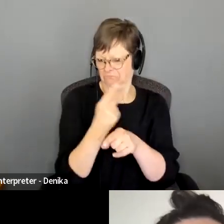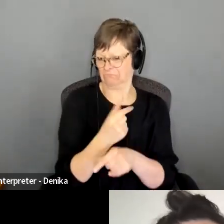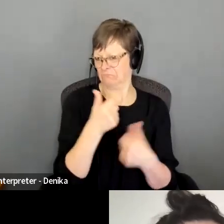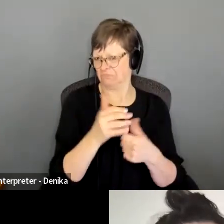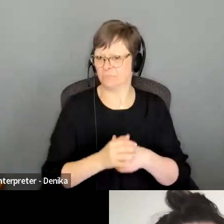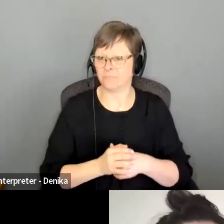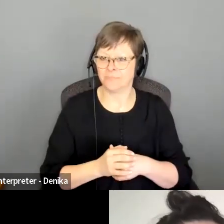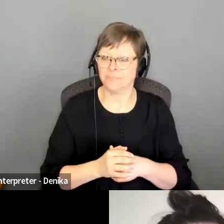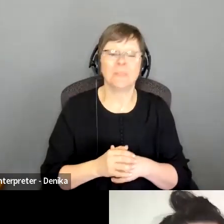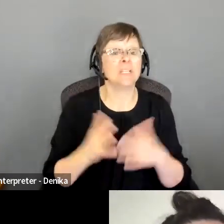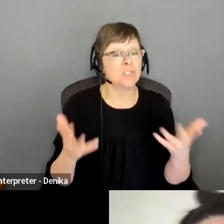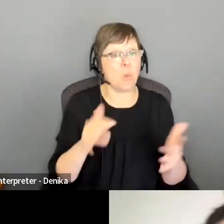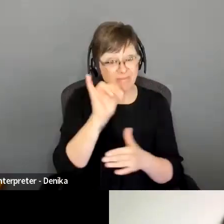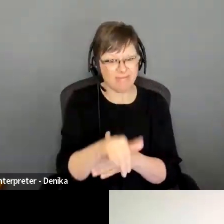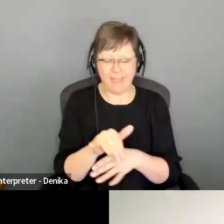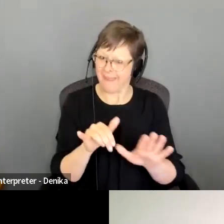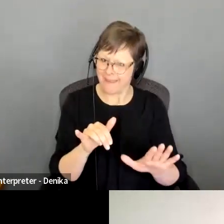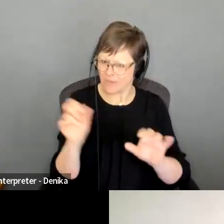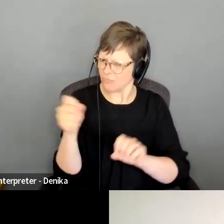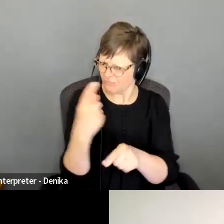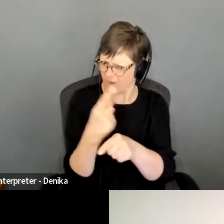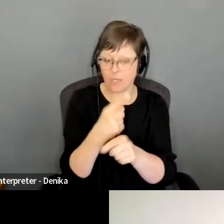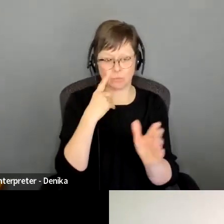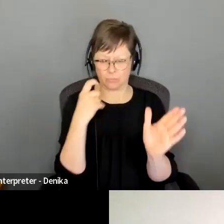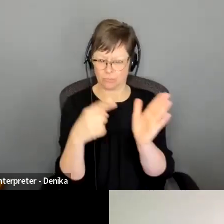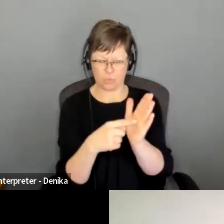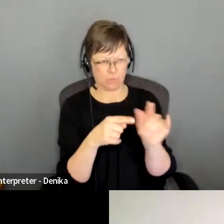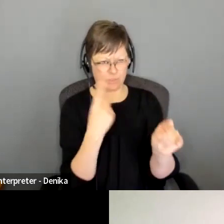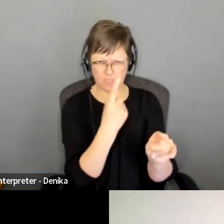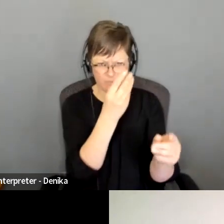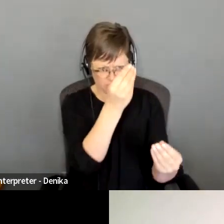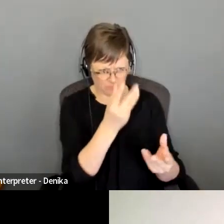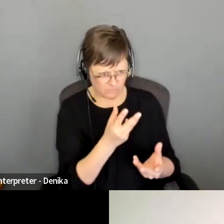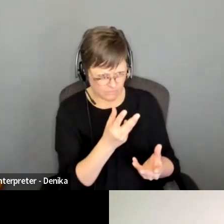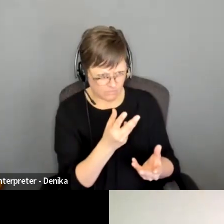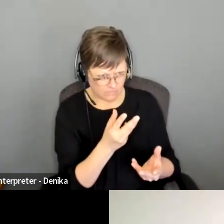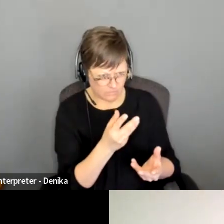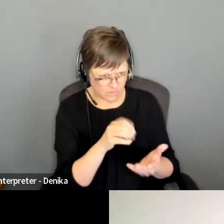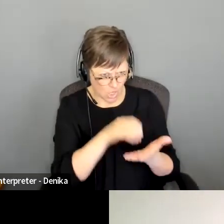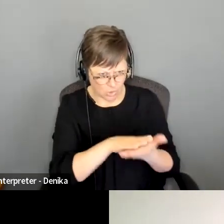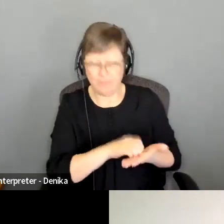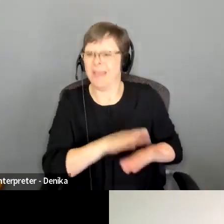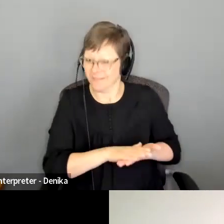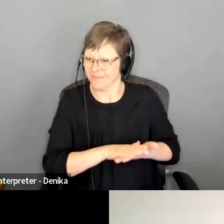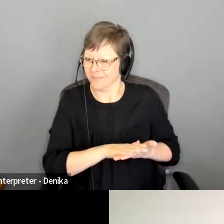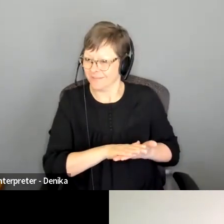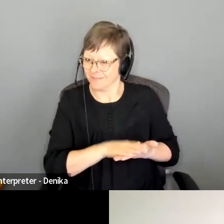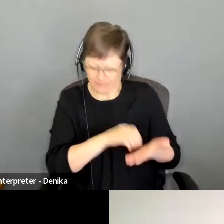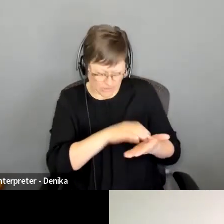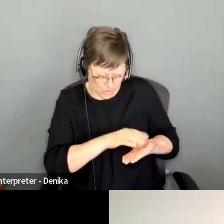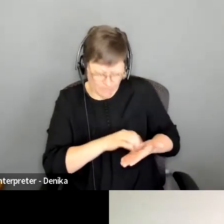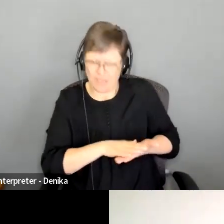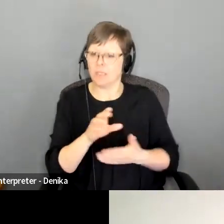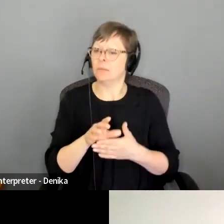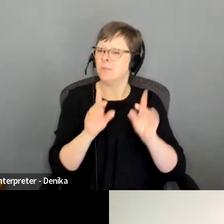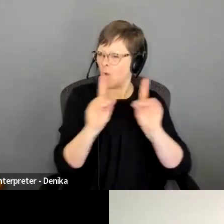it is that practice of noticing. In some ways that person bringing it to your attention is a form of documenting. But documenting might also look